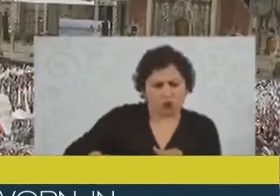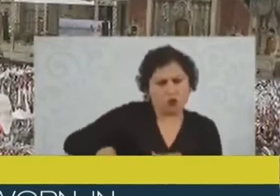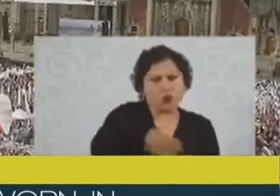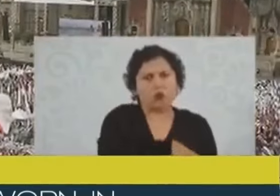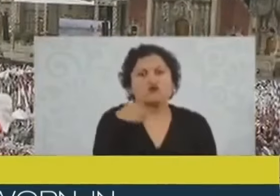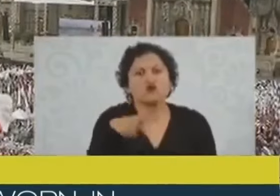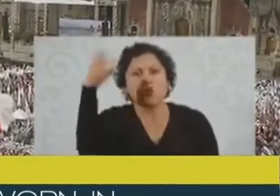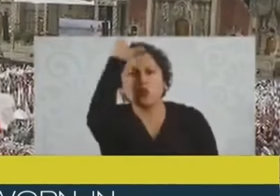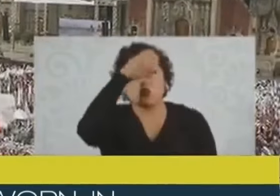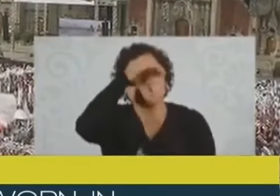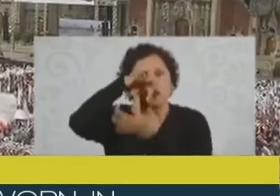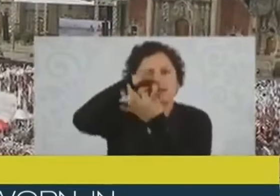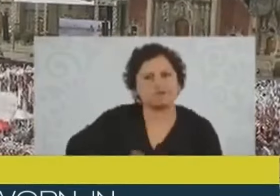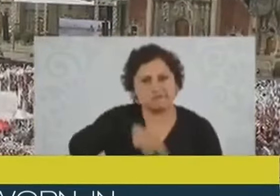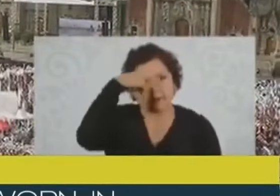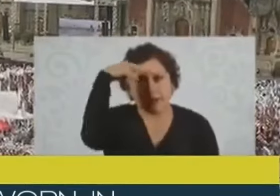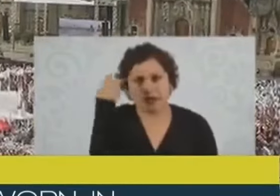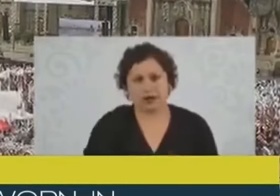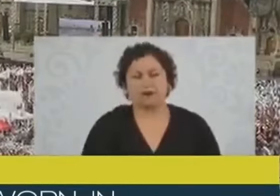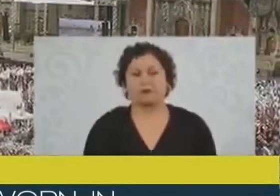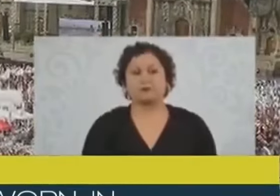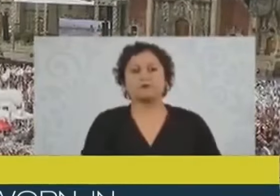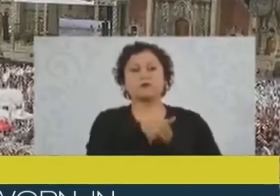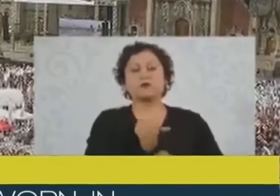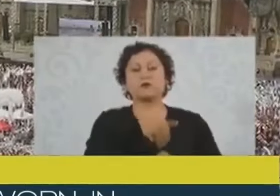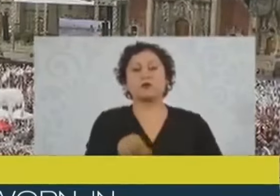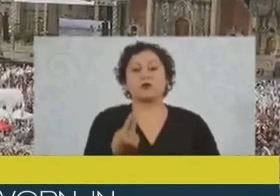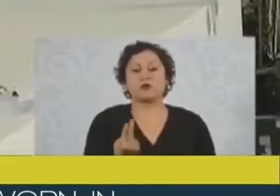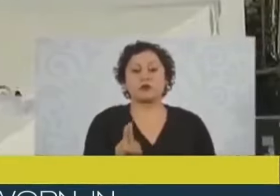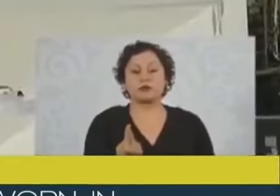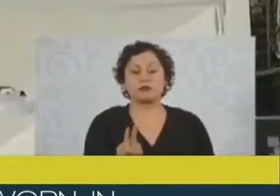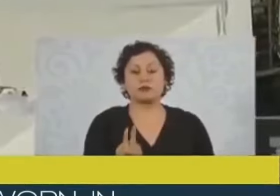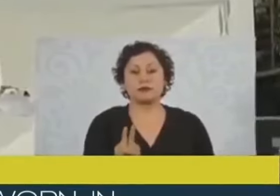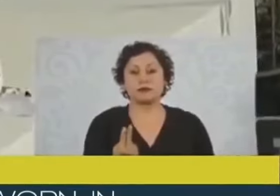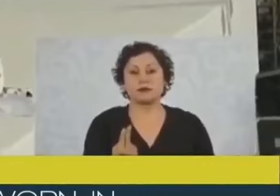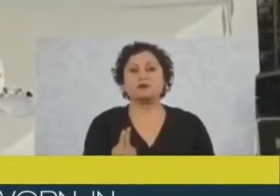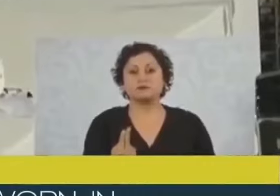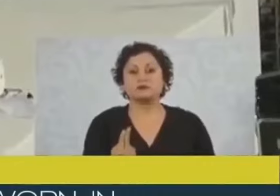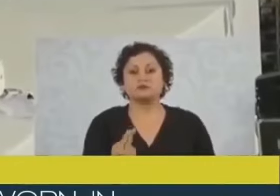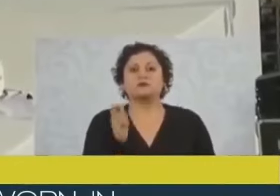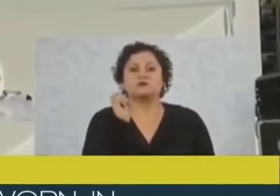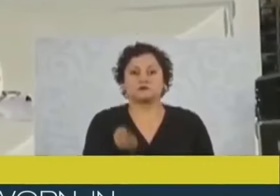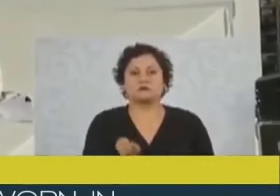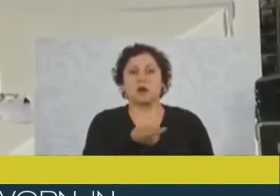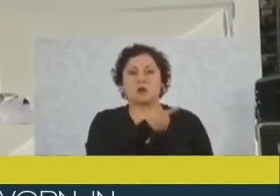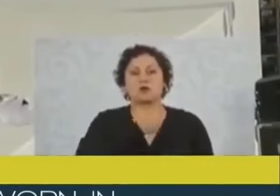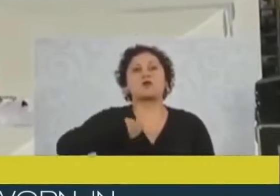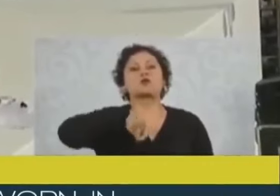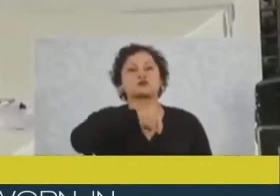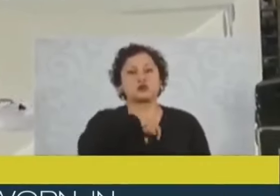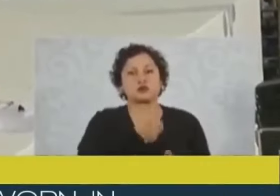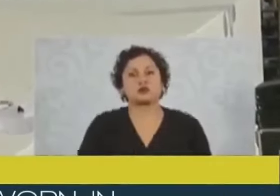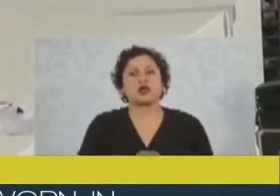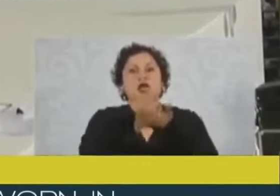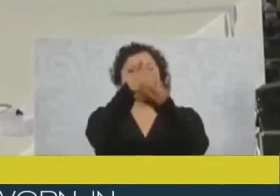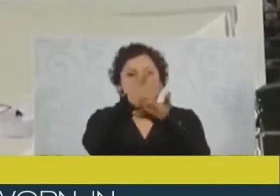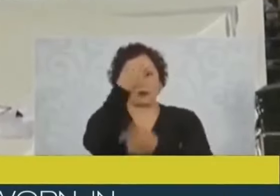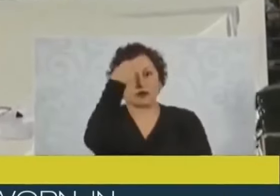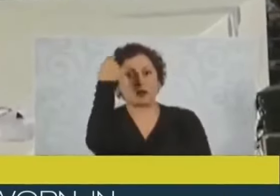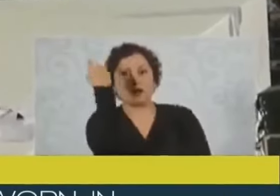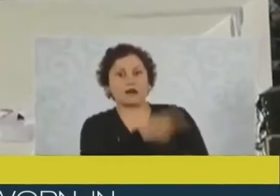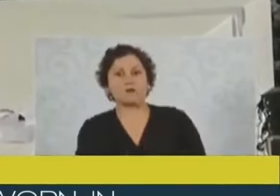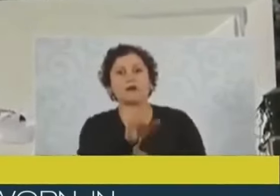Pottery and all of the marvelous things that they manufacture. 25, we will support the initiative to